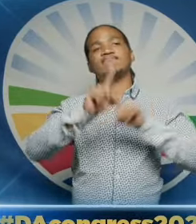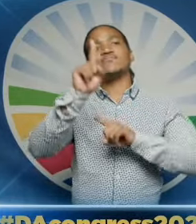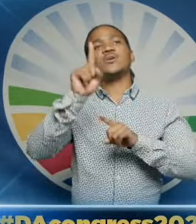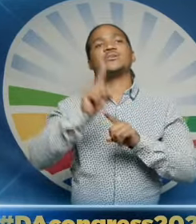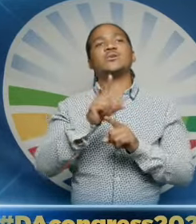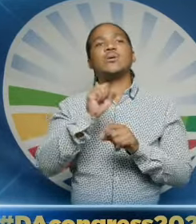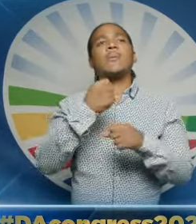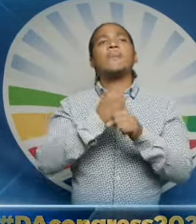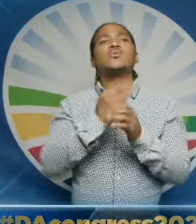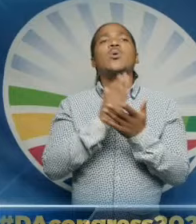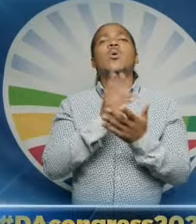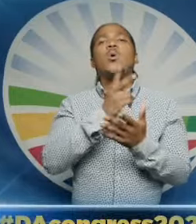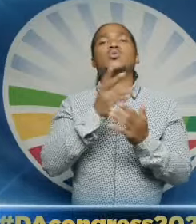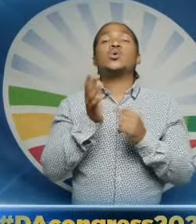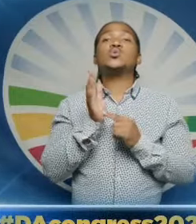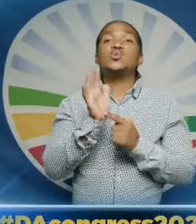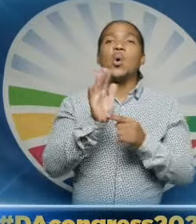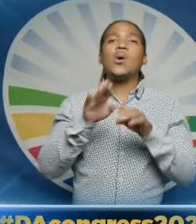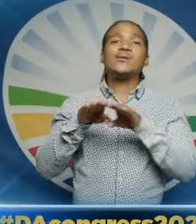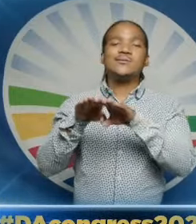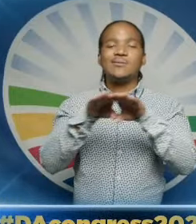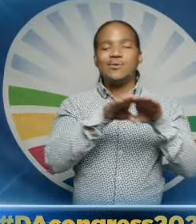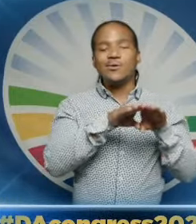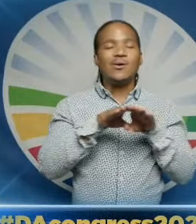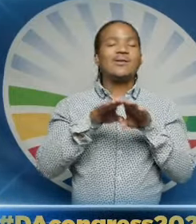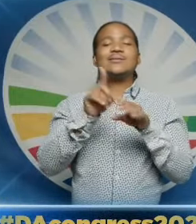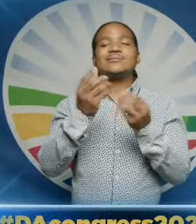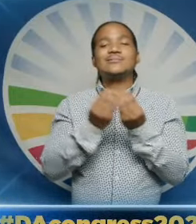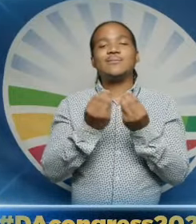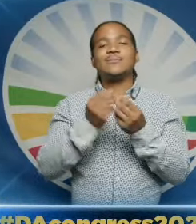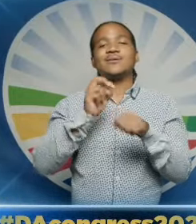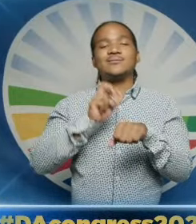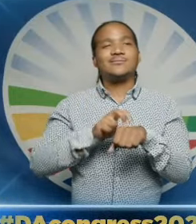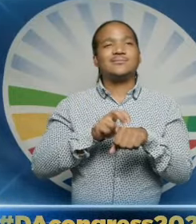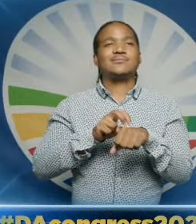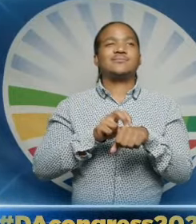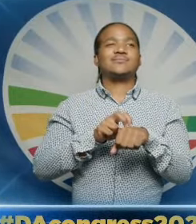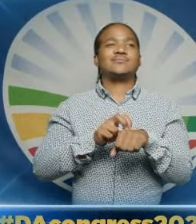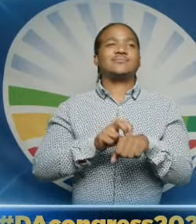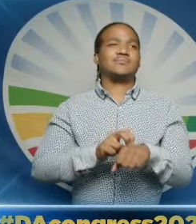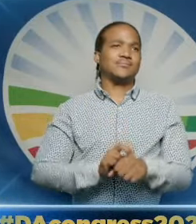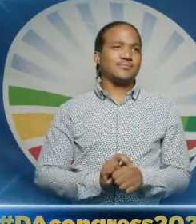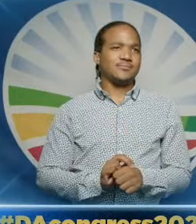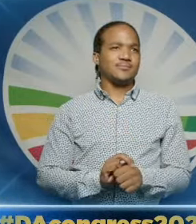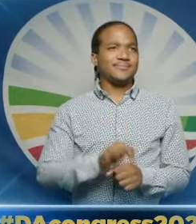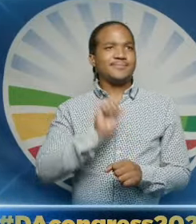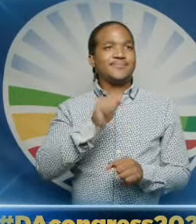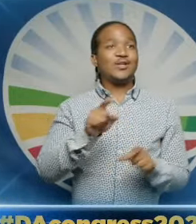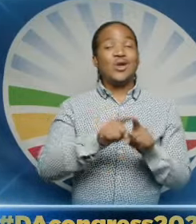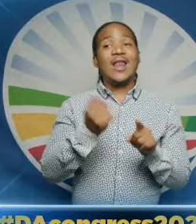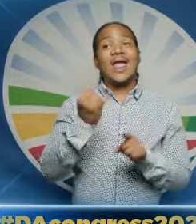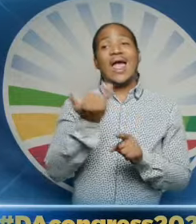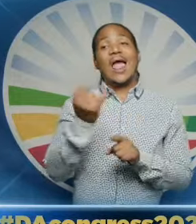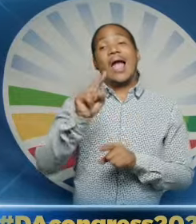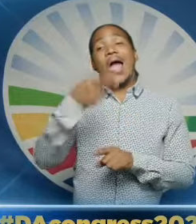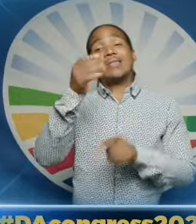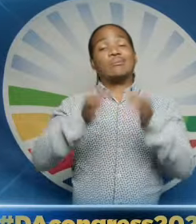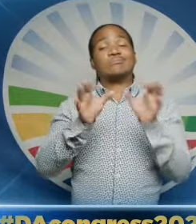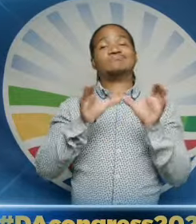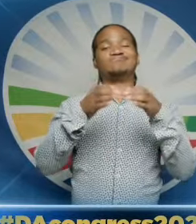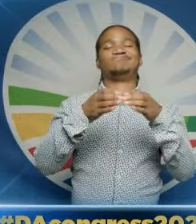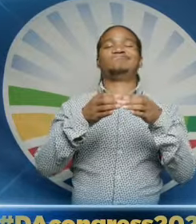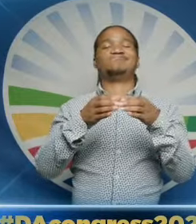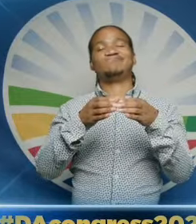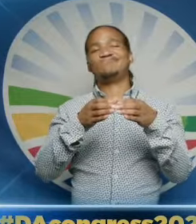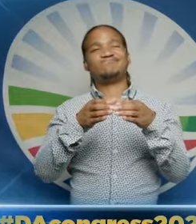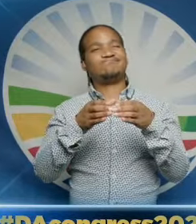This shows us our democracy is very vibrant and it's growing internally in the DA. I suppose we're not like other political parties where you